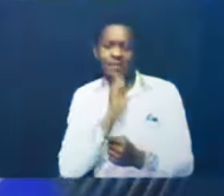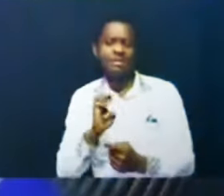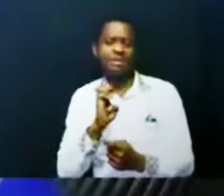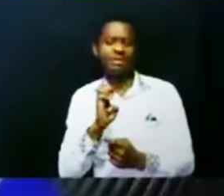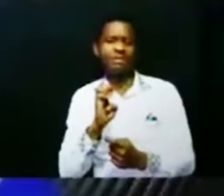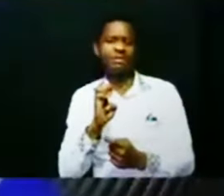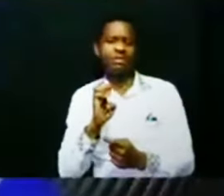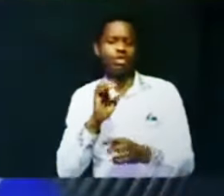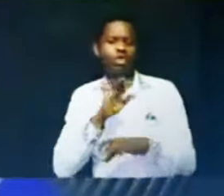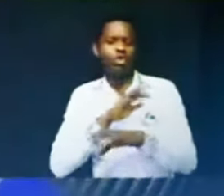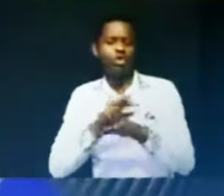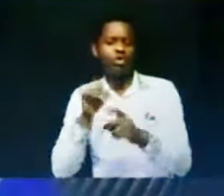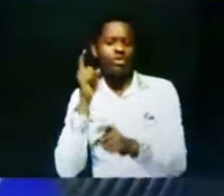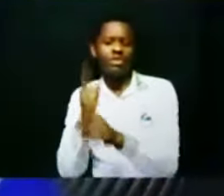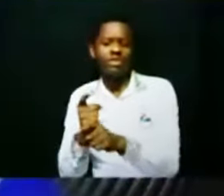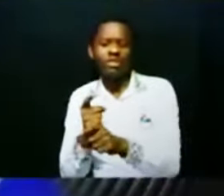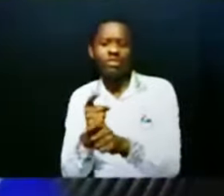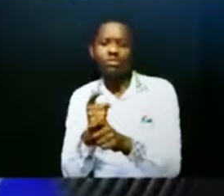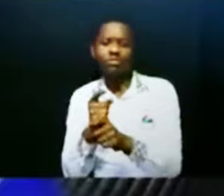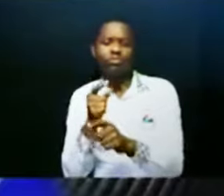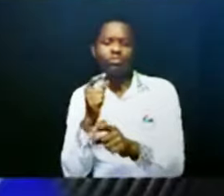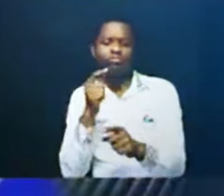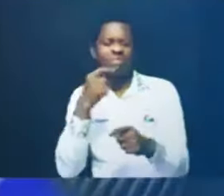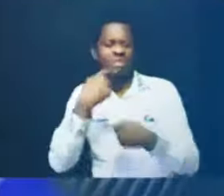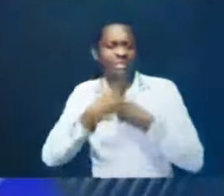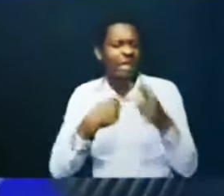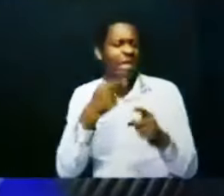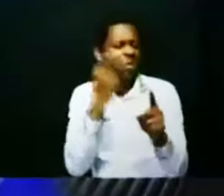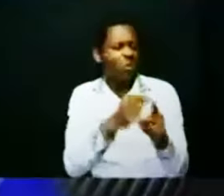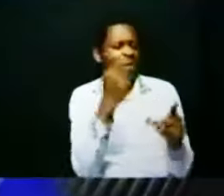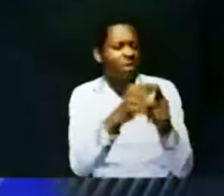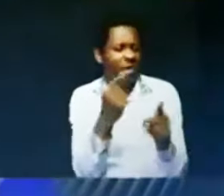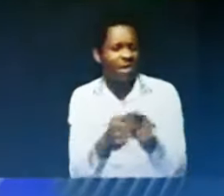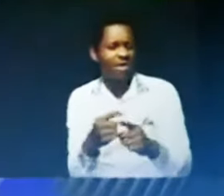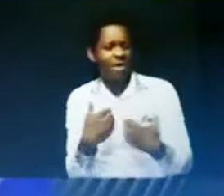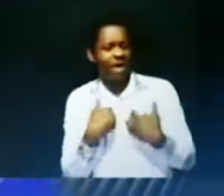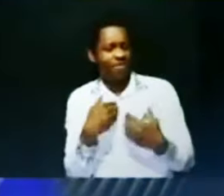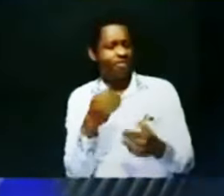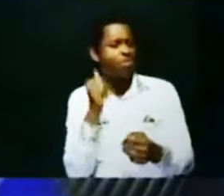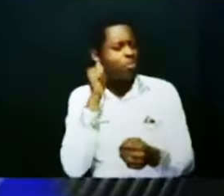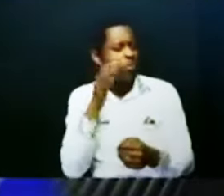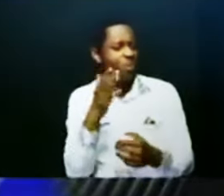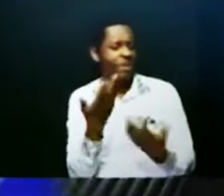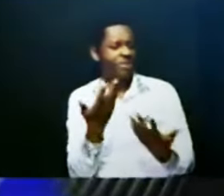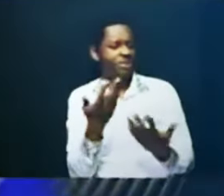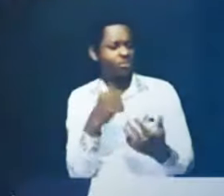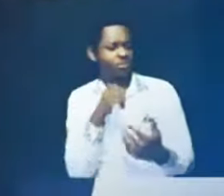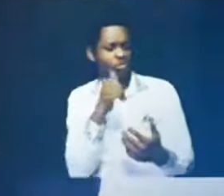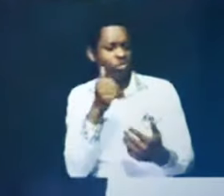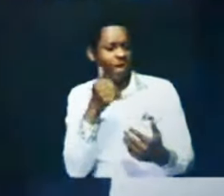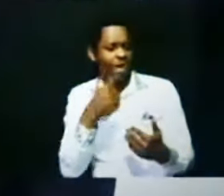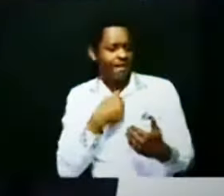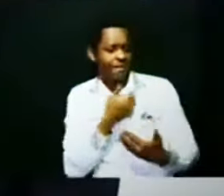be careless with words. Once women like that are around.